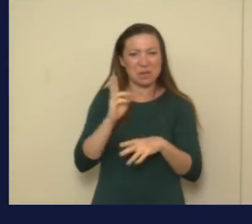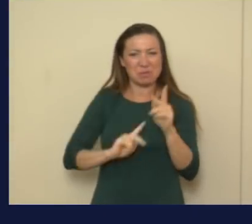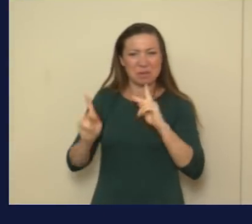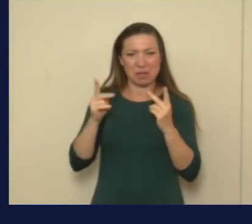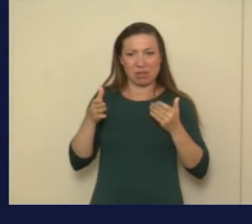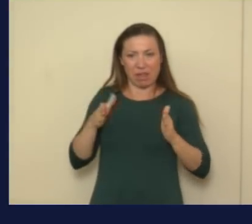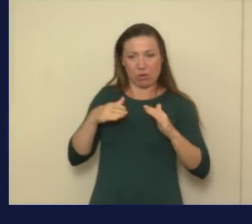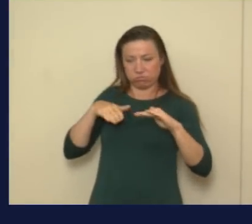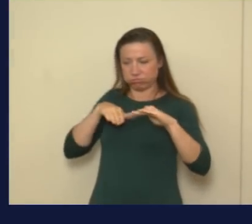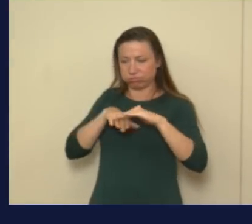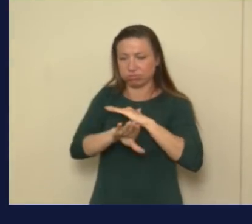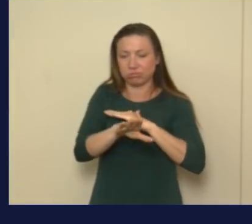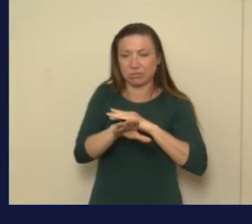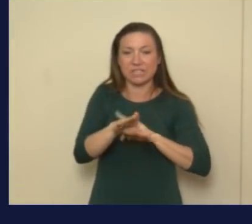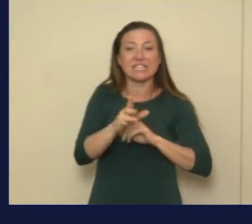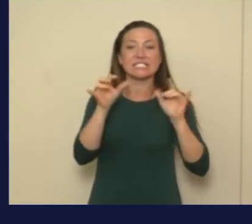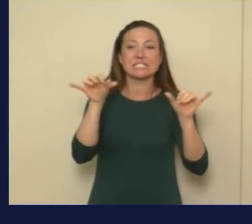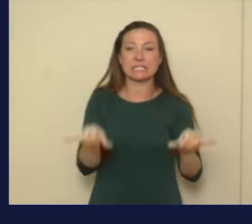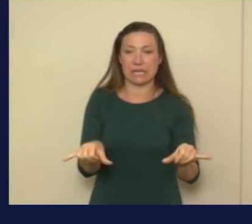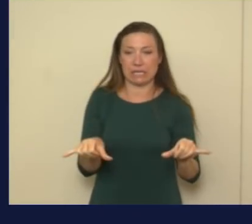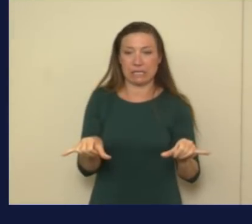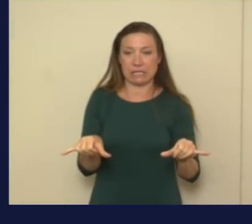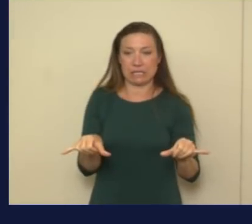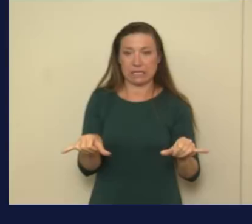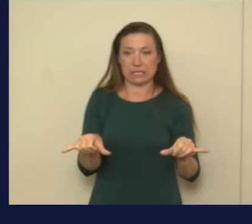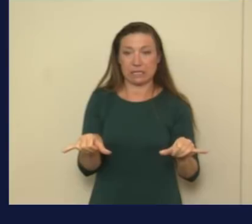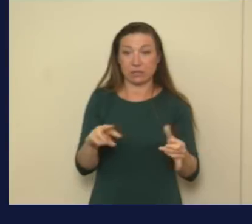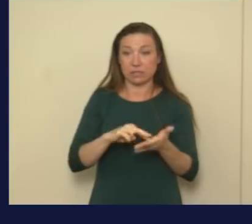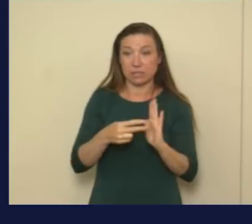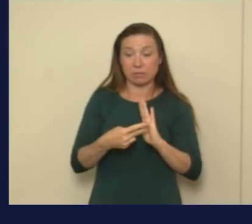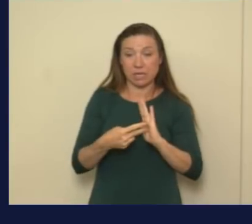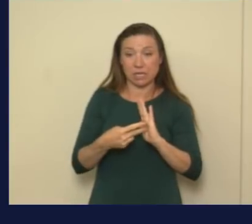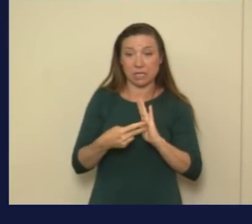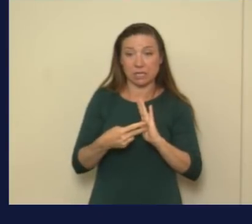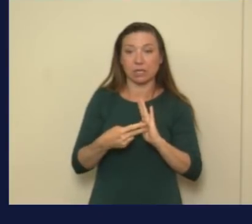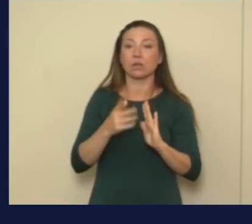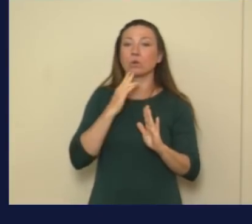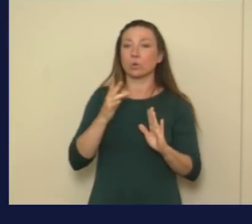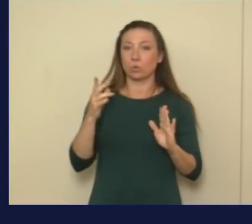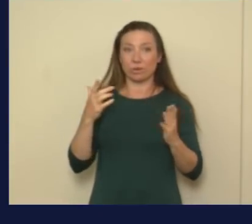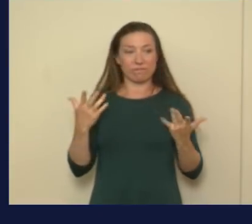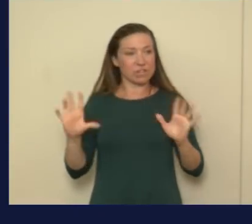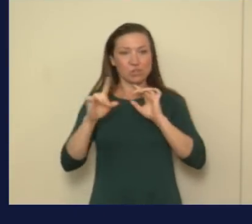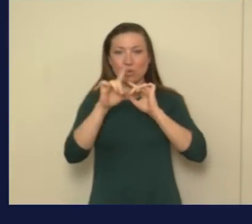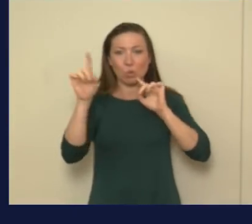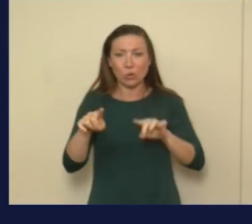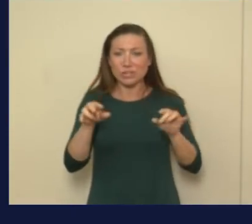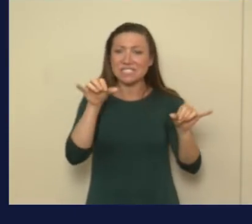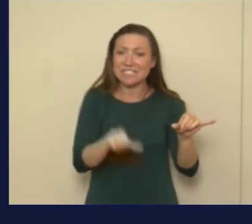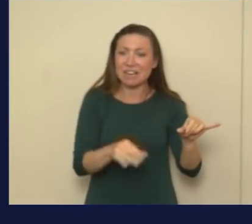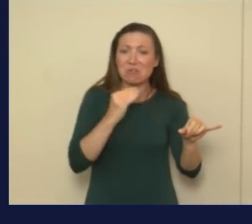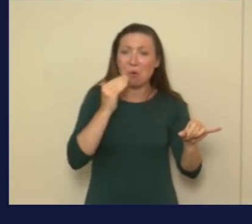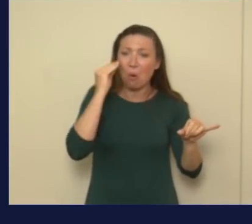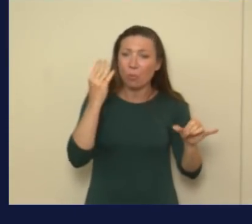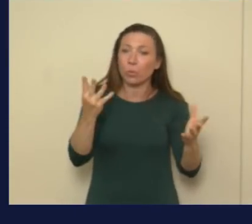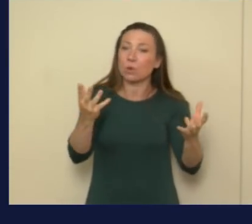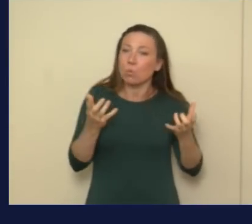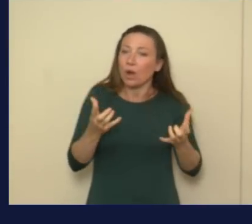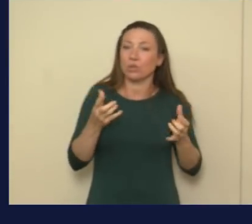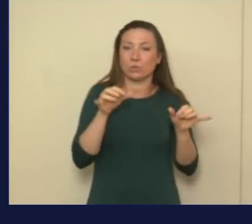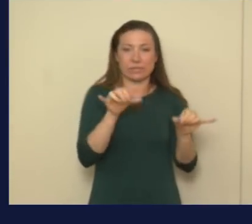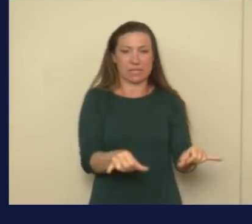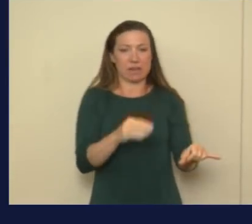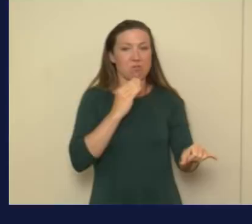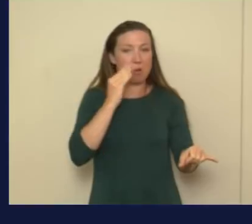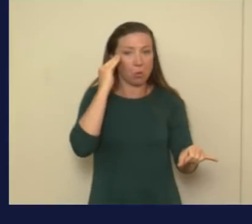the same. What does that mean? That we have a stay-at-home order. We want you to stay home. Did we open more businesses? We did. If you have